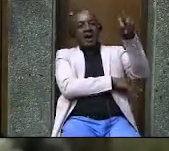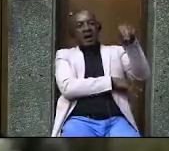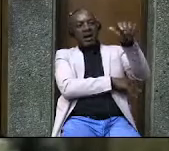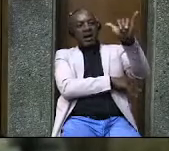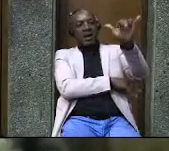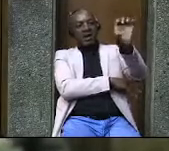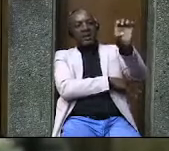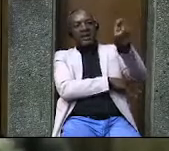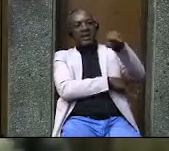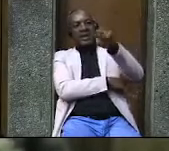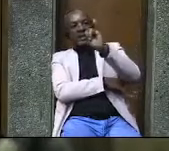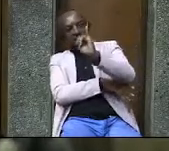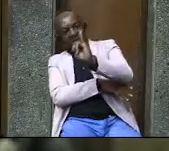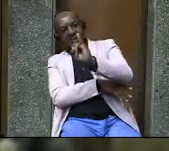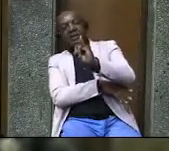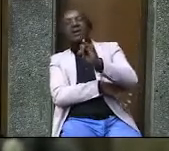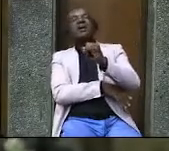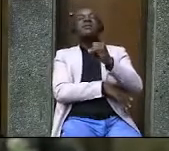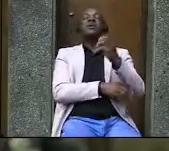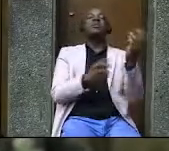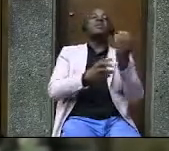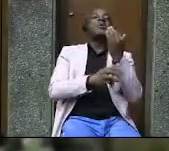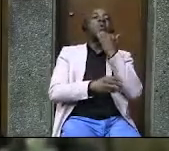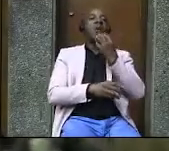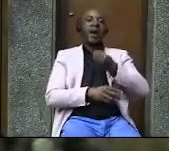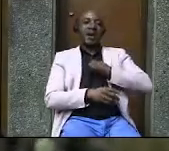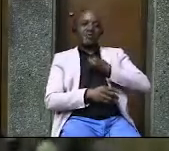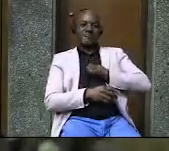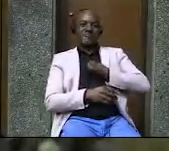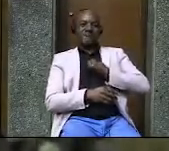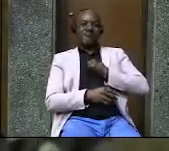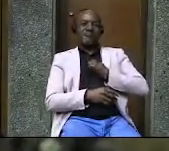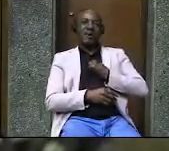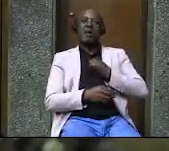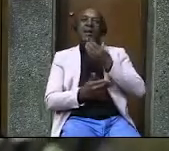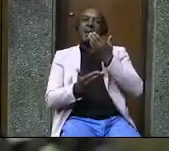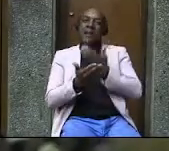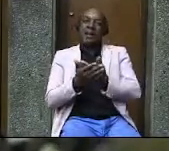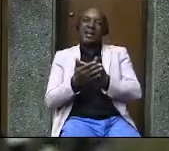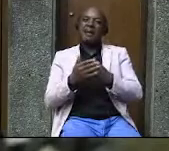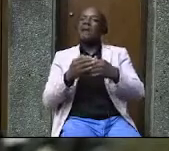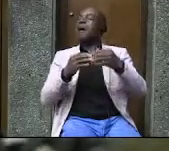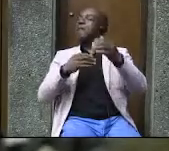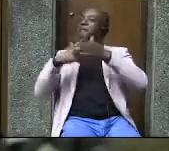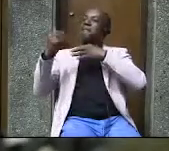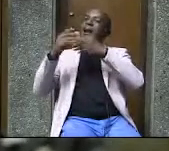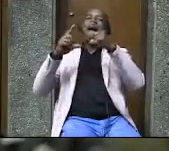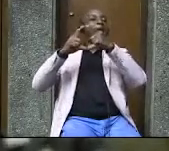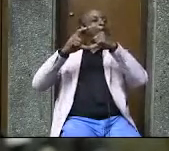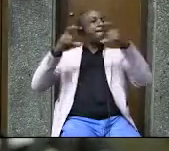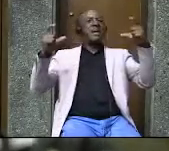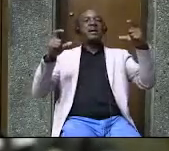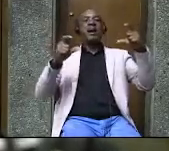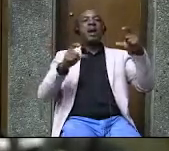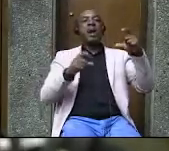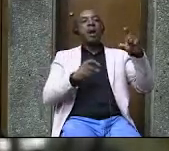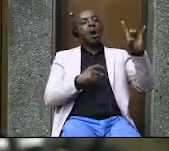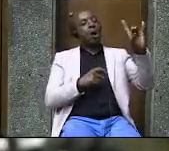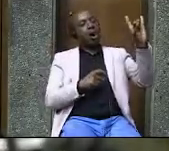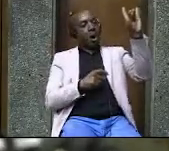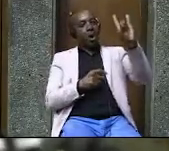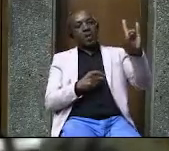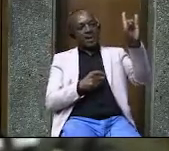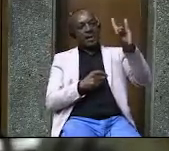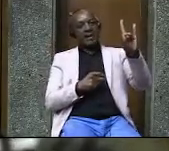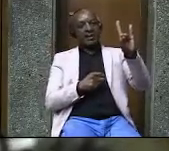bayutilize that land maybe bakhe a big hotel because asina hotel more thina movali